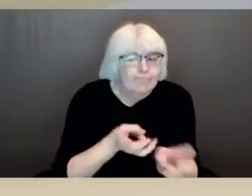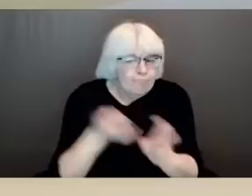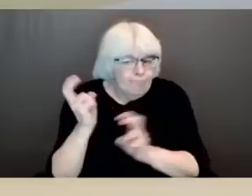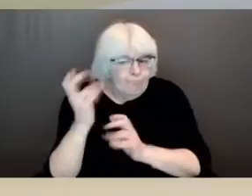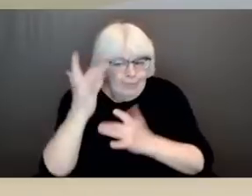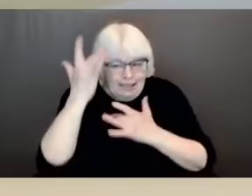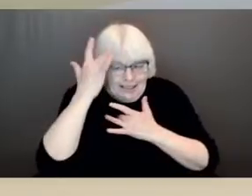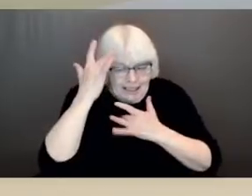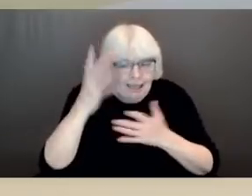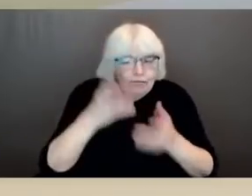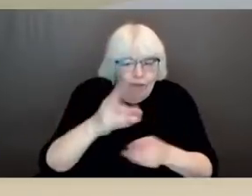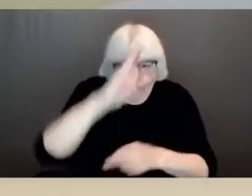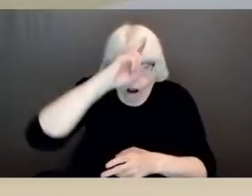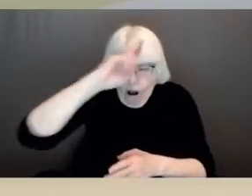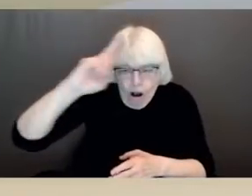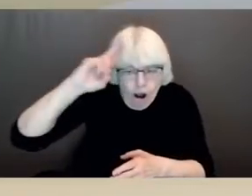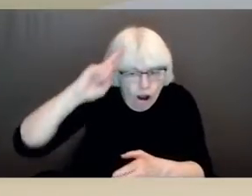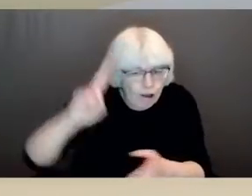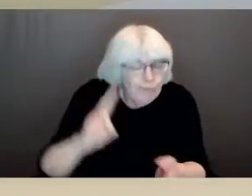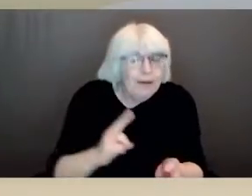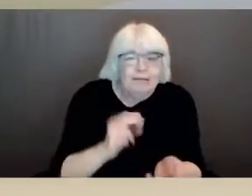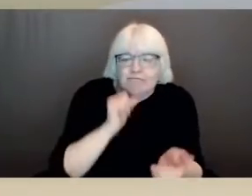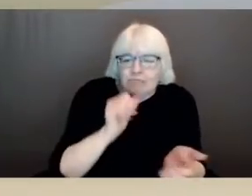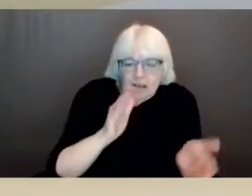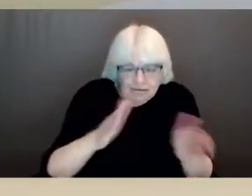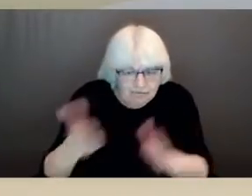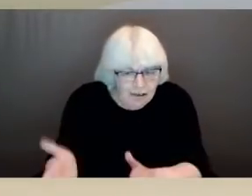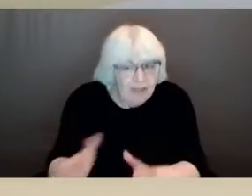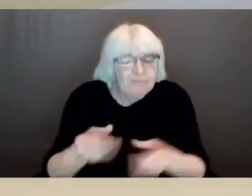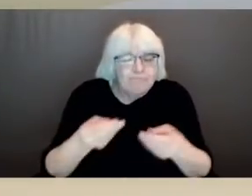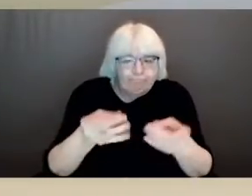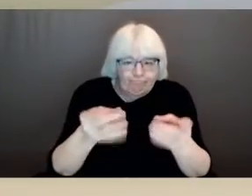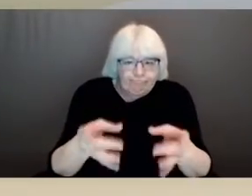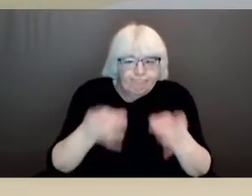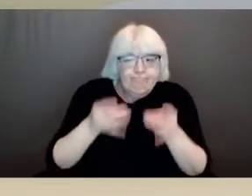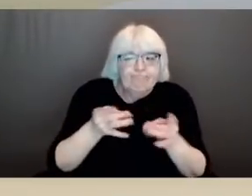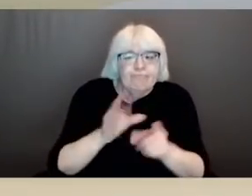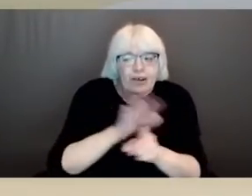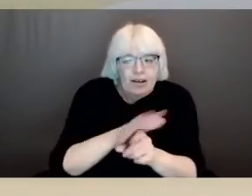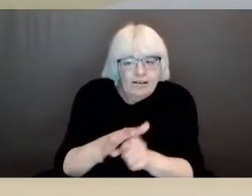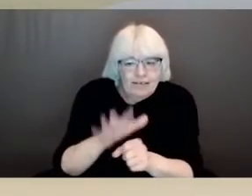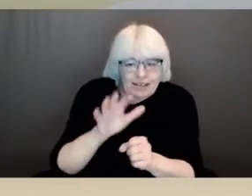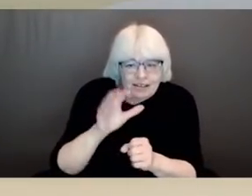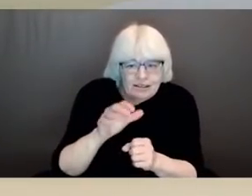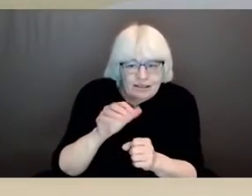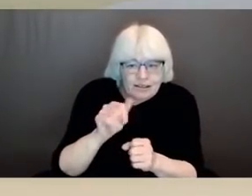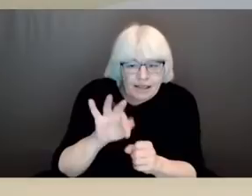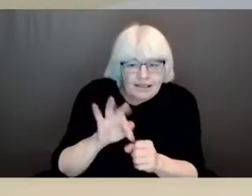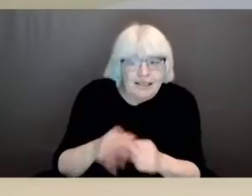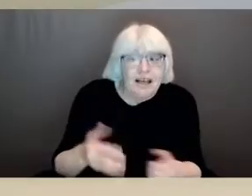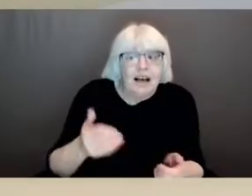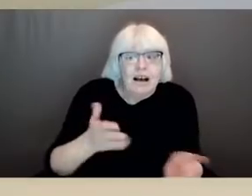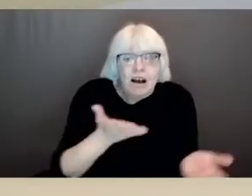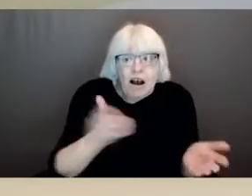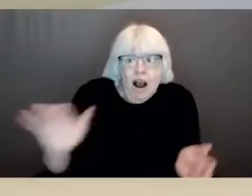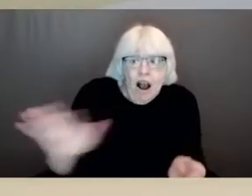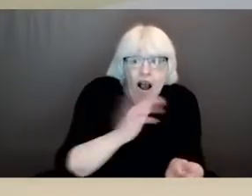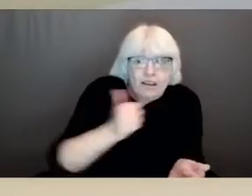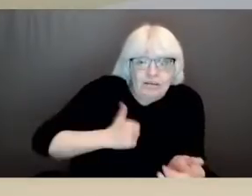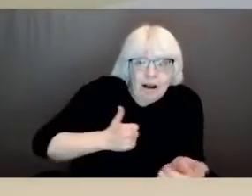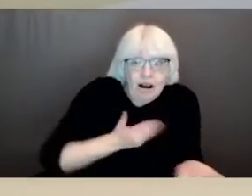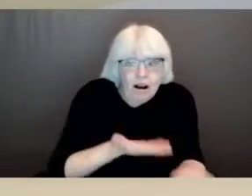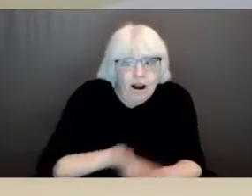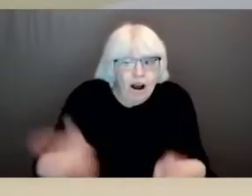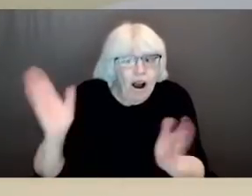COVID-19. In recent weeks, the national rate of COVID-19 hospitalizations among unvaccinated individuals